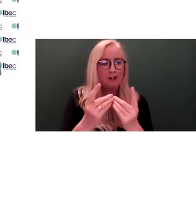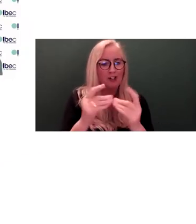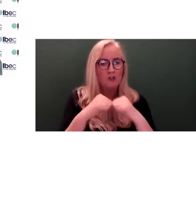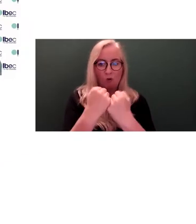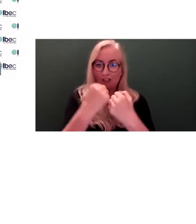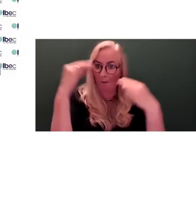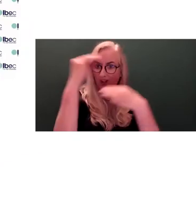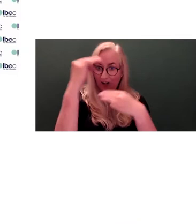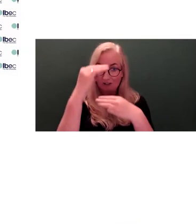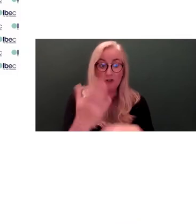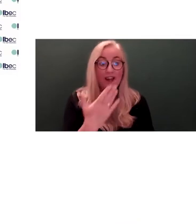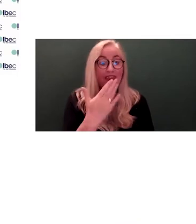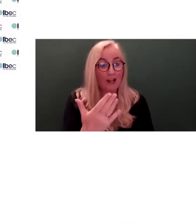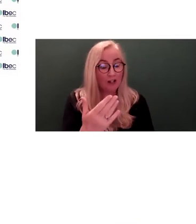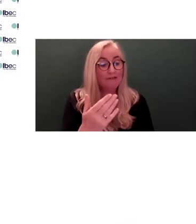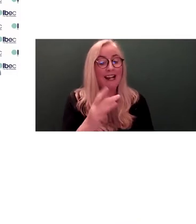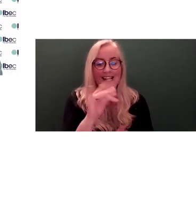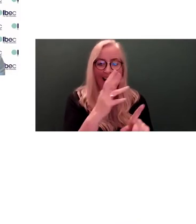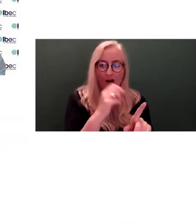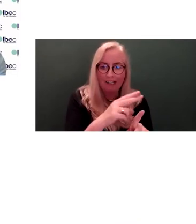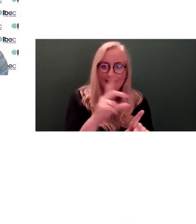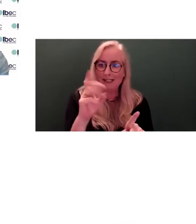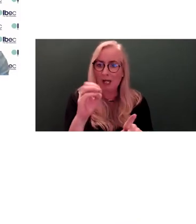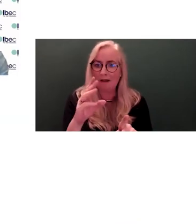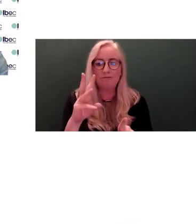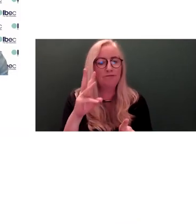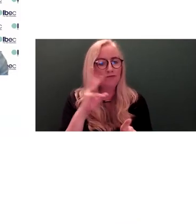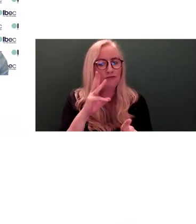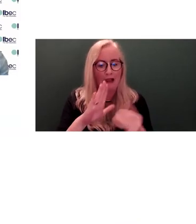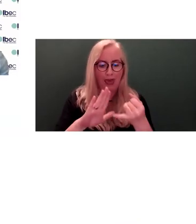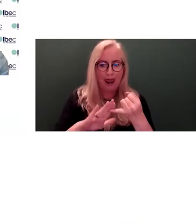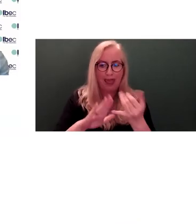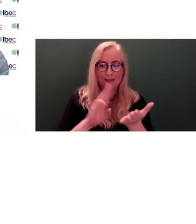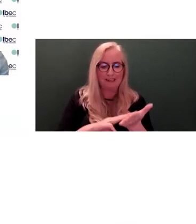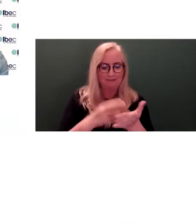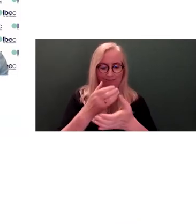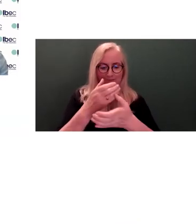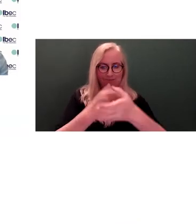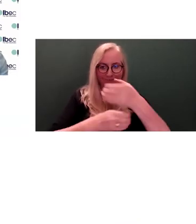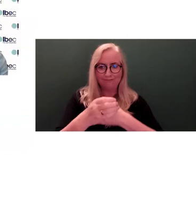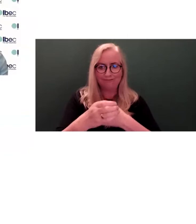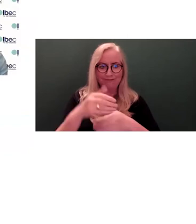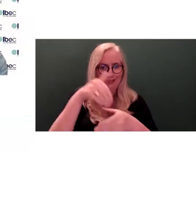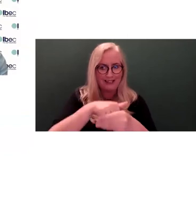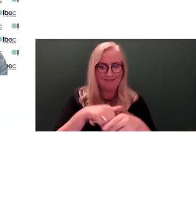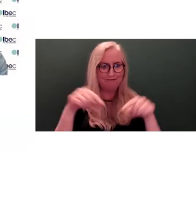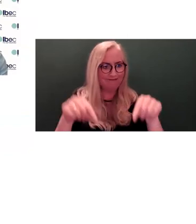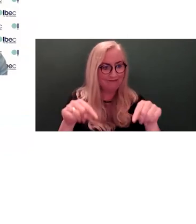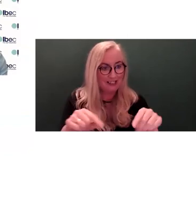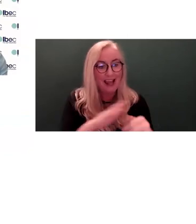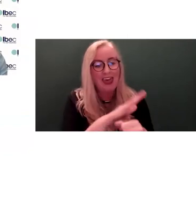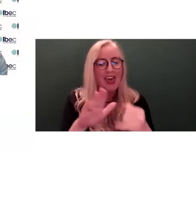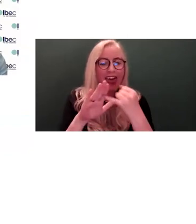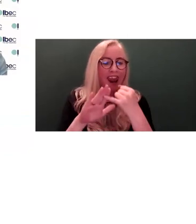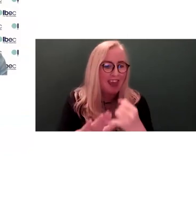Protection. So thank you very much to both Karen and Dermot for last minute substitutions on the programme. And last but not least,